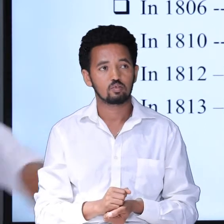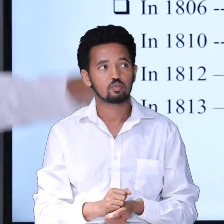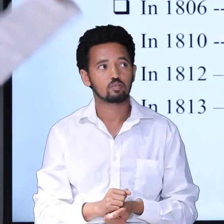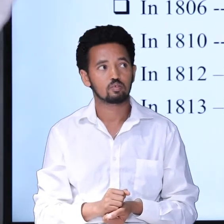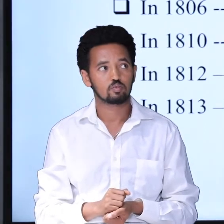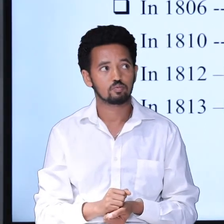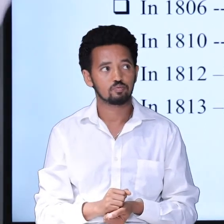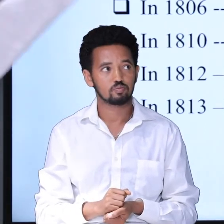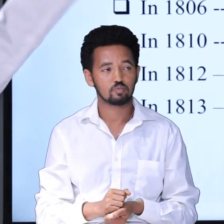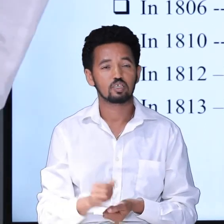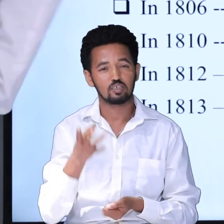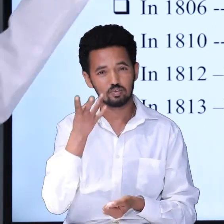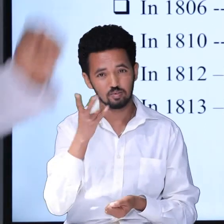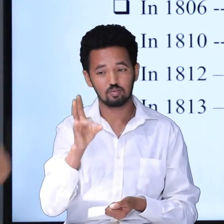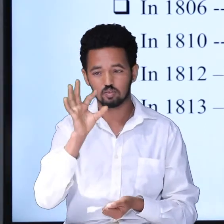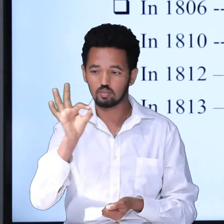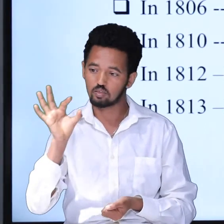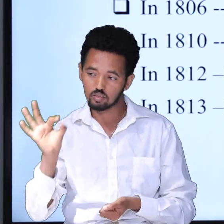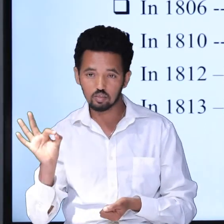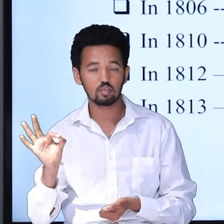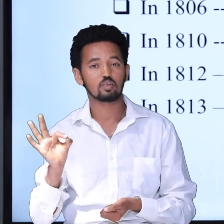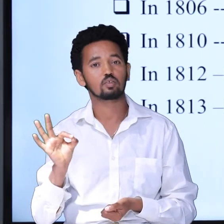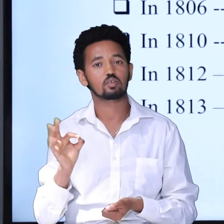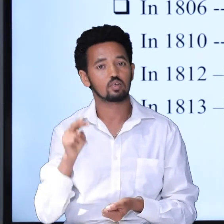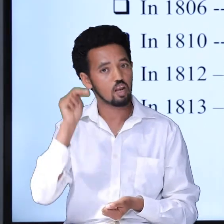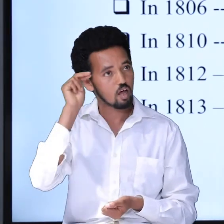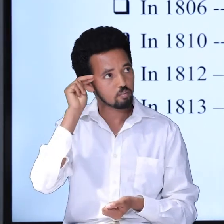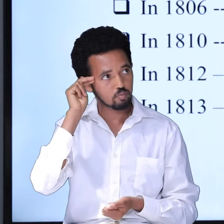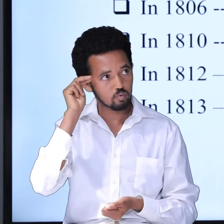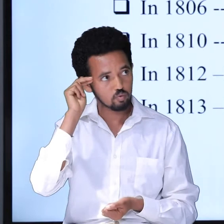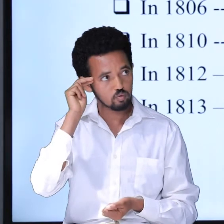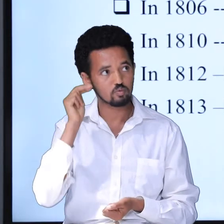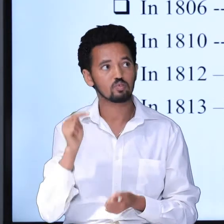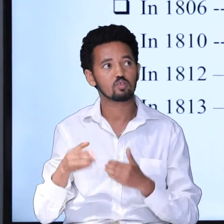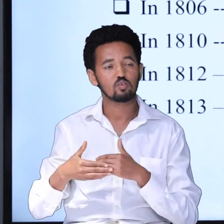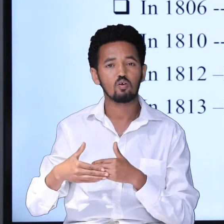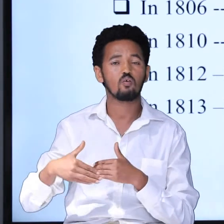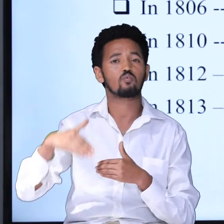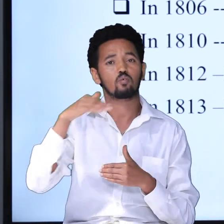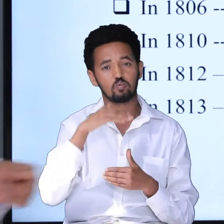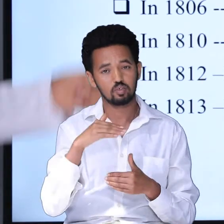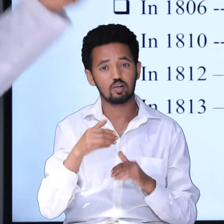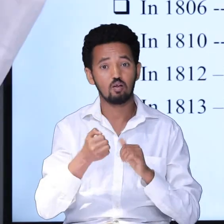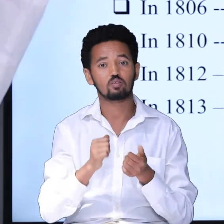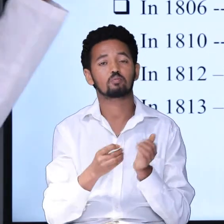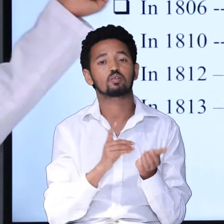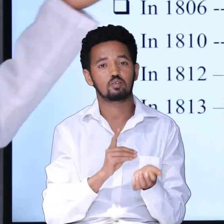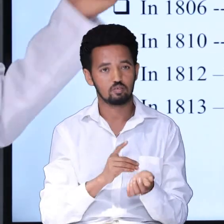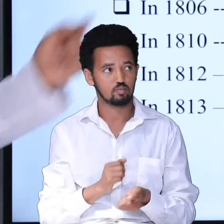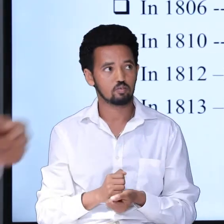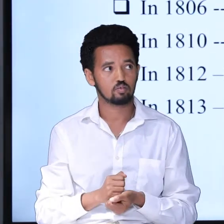1769. In 1799, Napoleon overthrew the Directory.